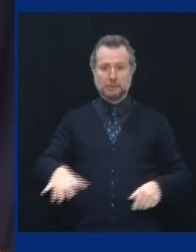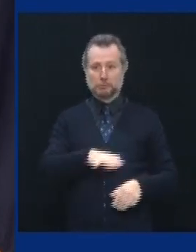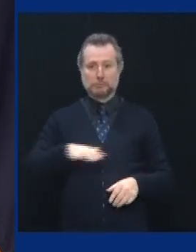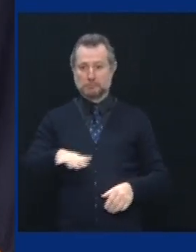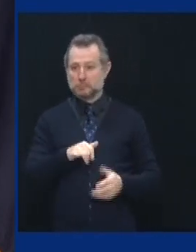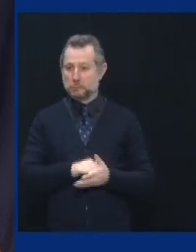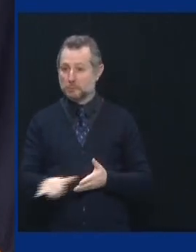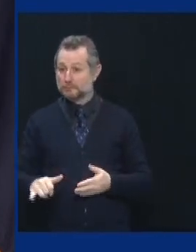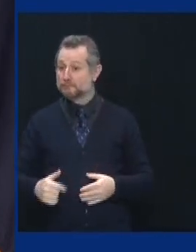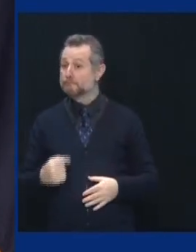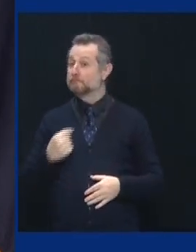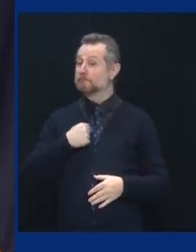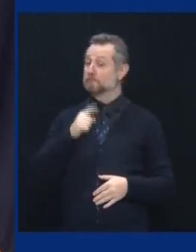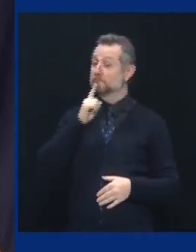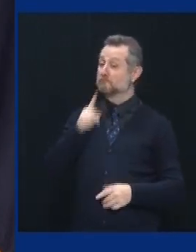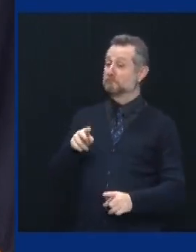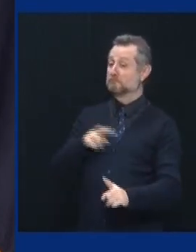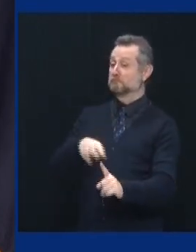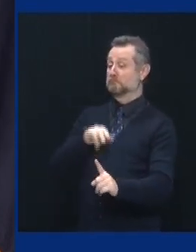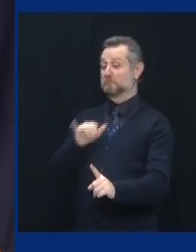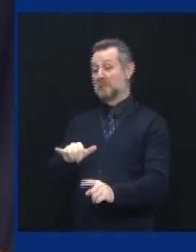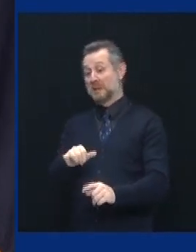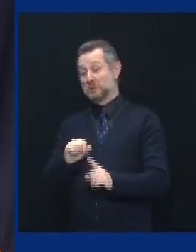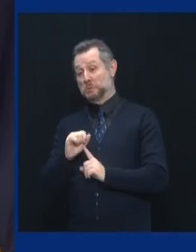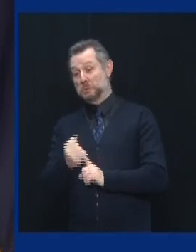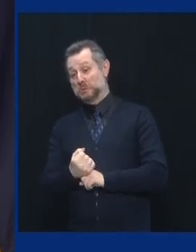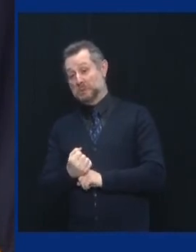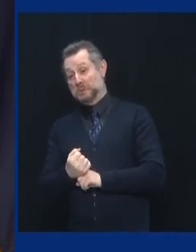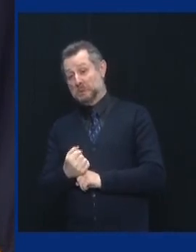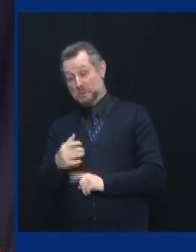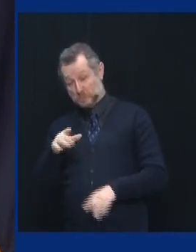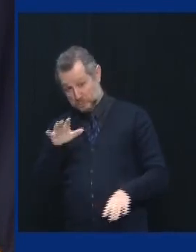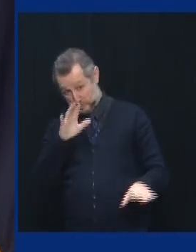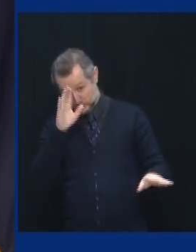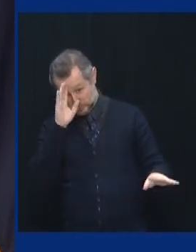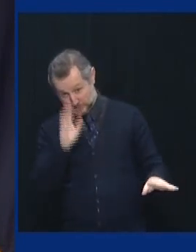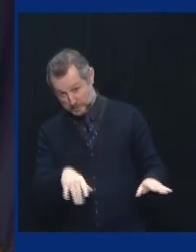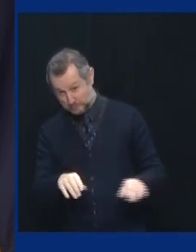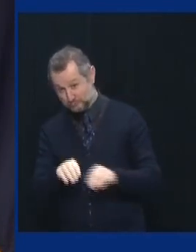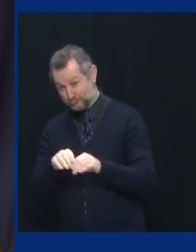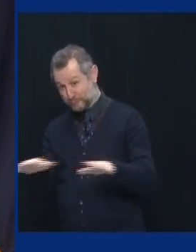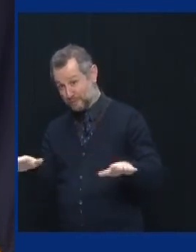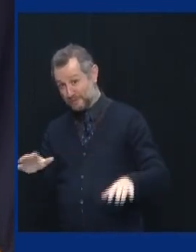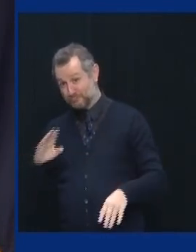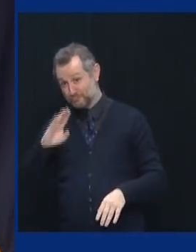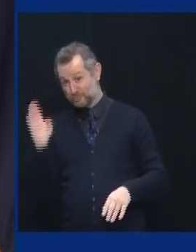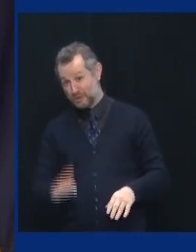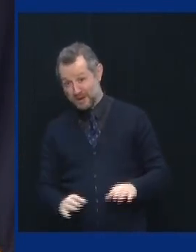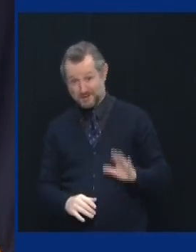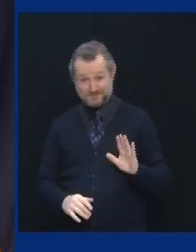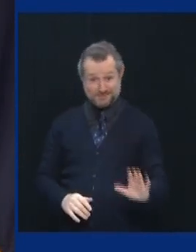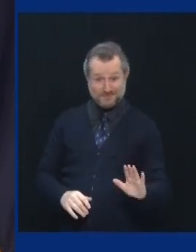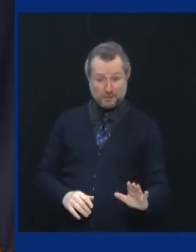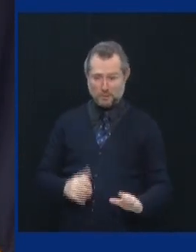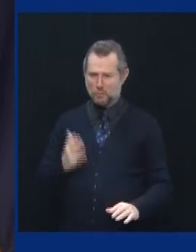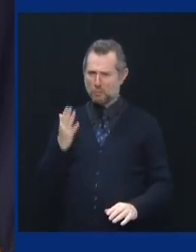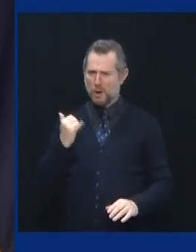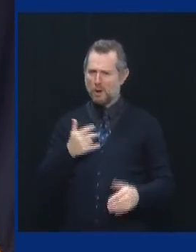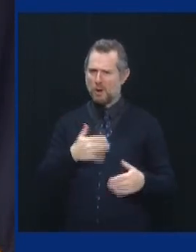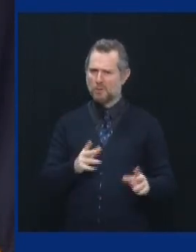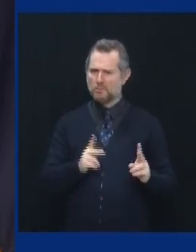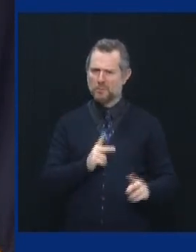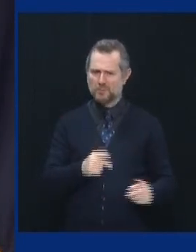me is, if you know it's out there, and that's why it's called the Brazilian strain, why are you letting people